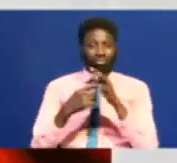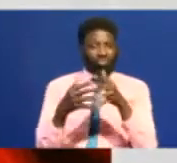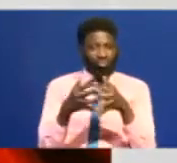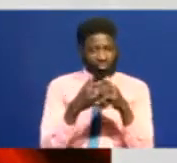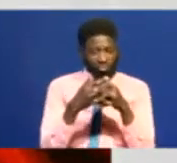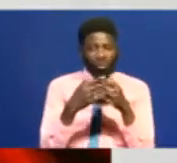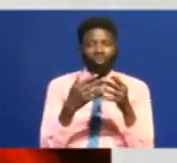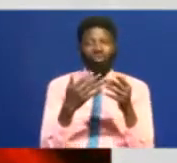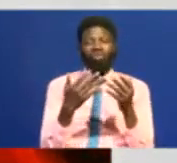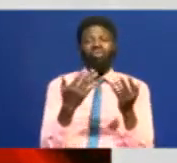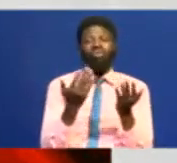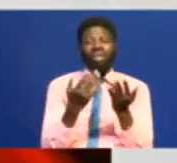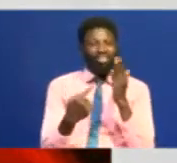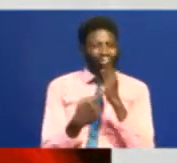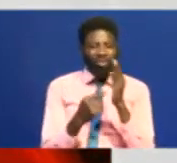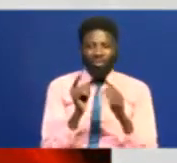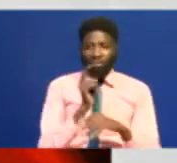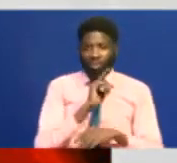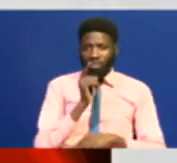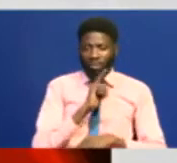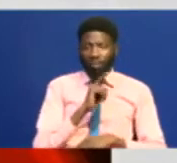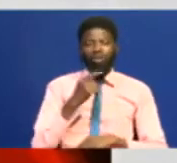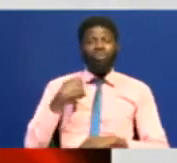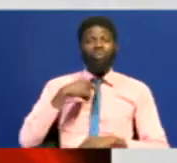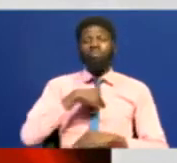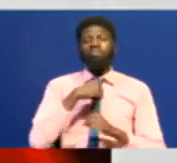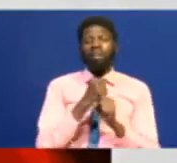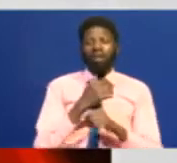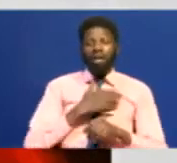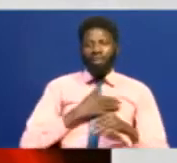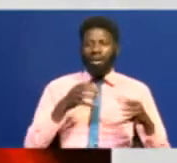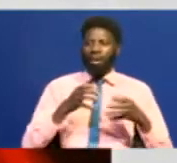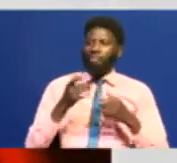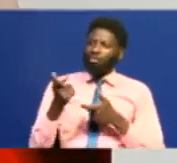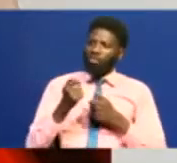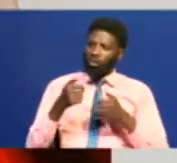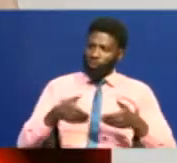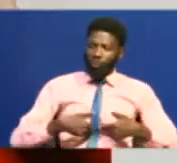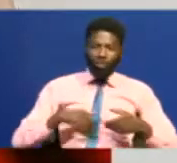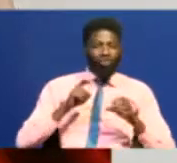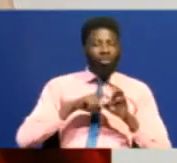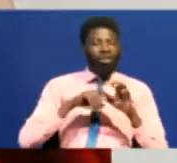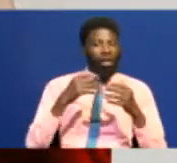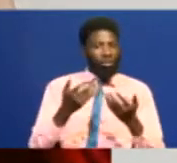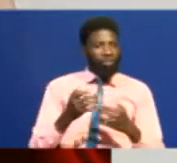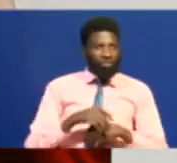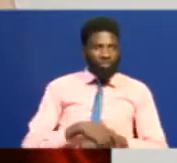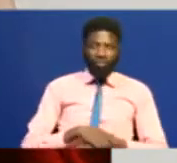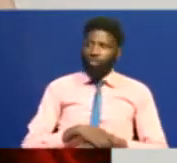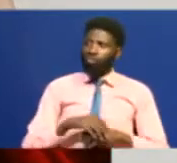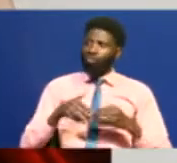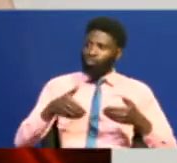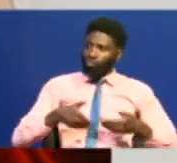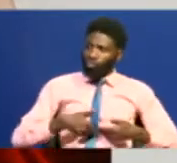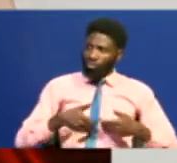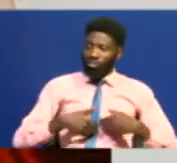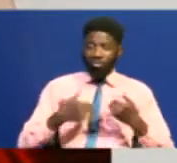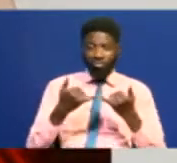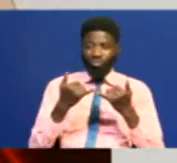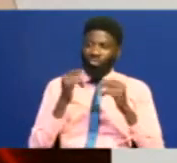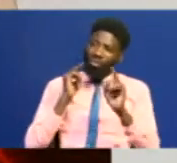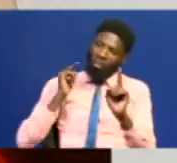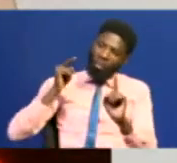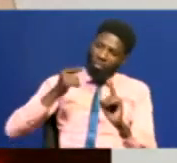yours attractive so that the youth can join at the end of the day? That's a good question. Mm-hmm. So I think what the youth are looking for, really,